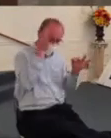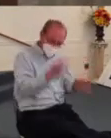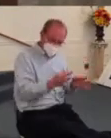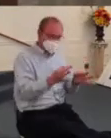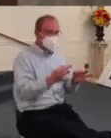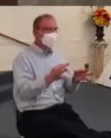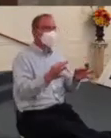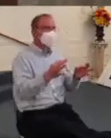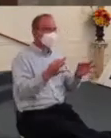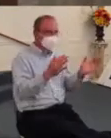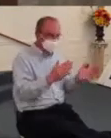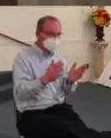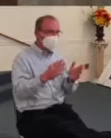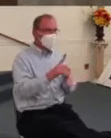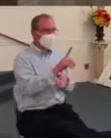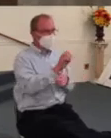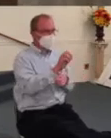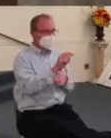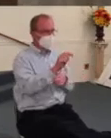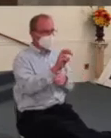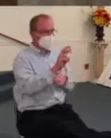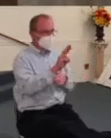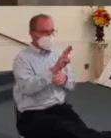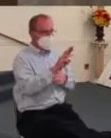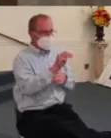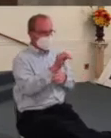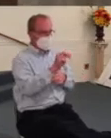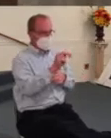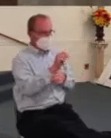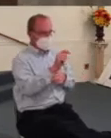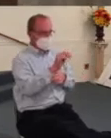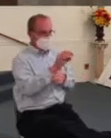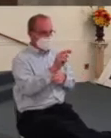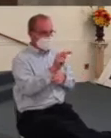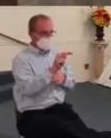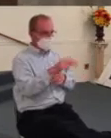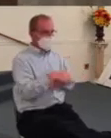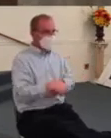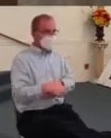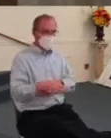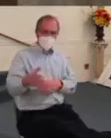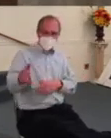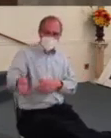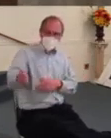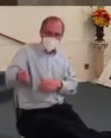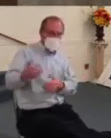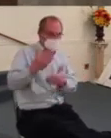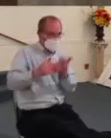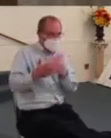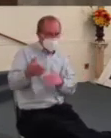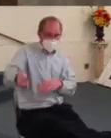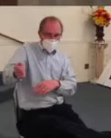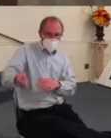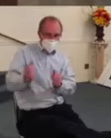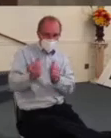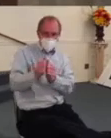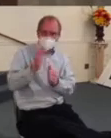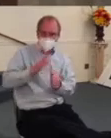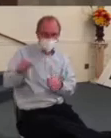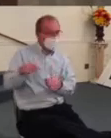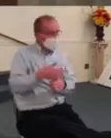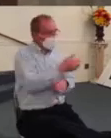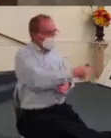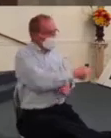lady. Shake hands with David. He wouldn't do anything that didn't cost him at least